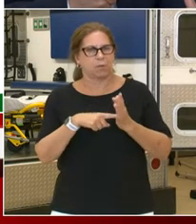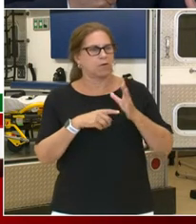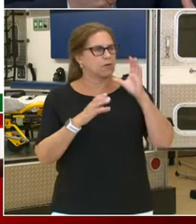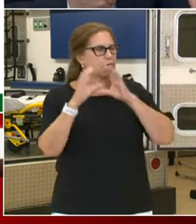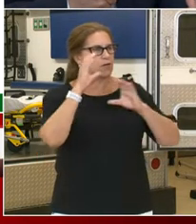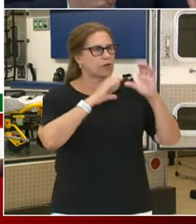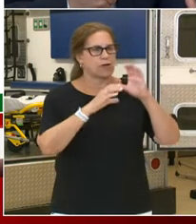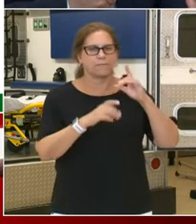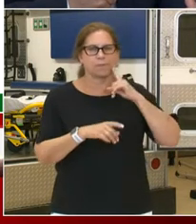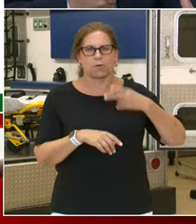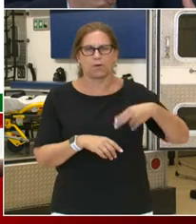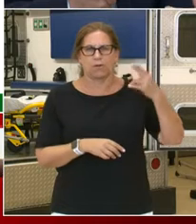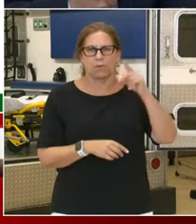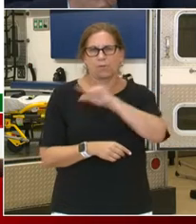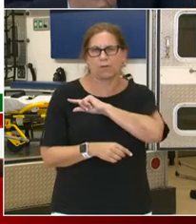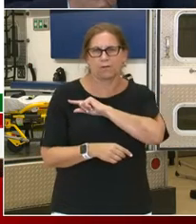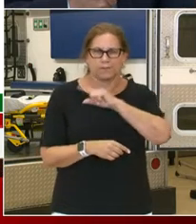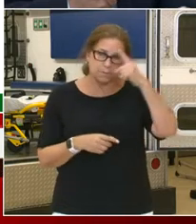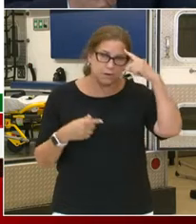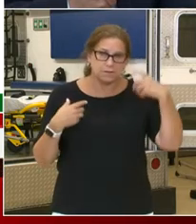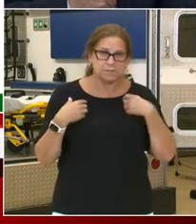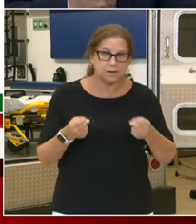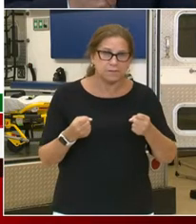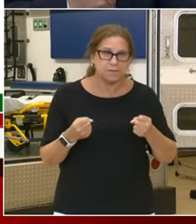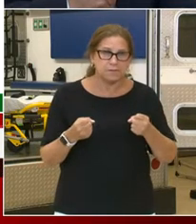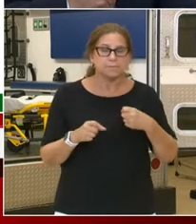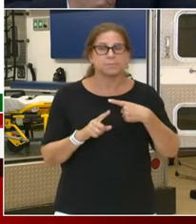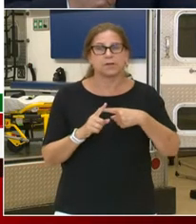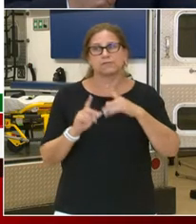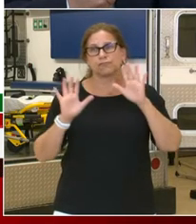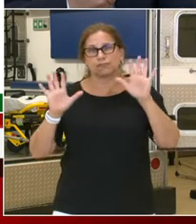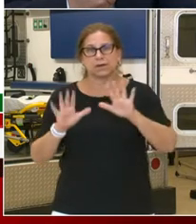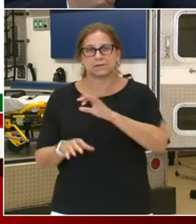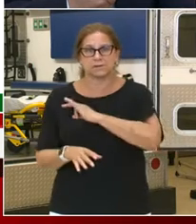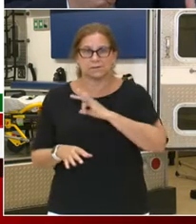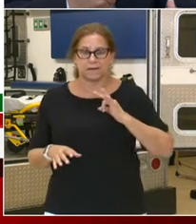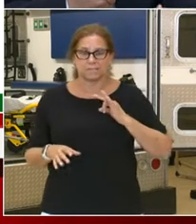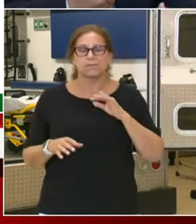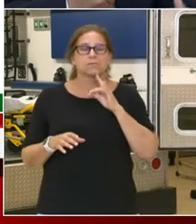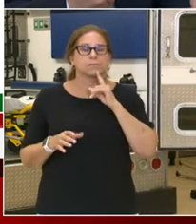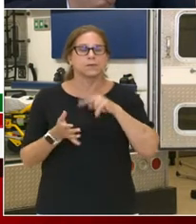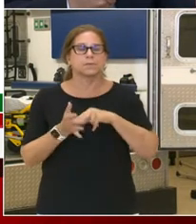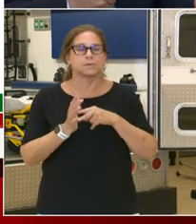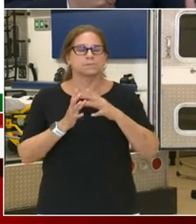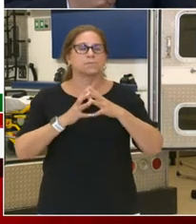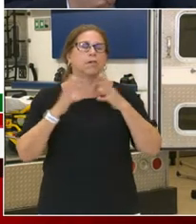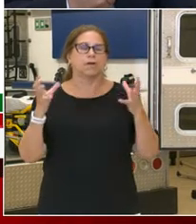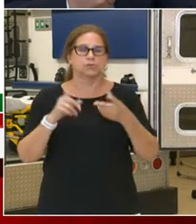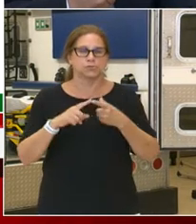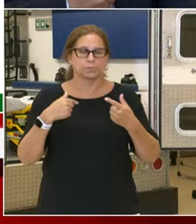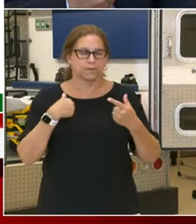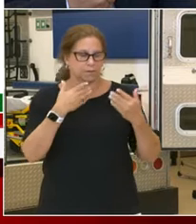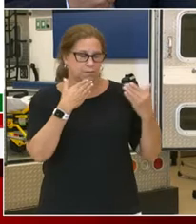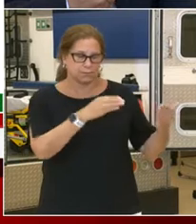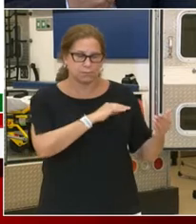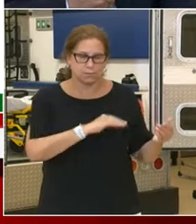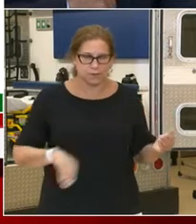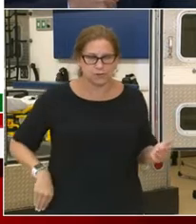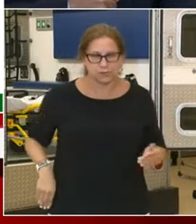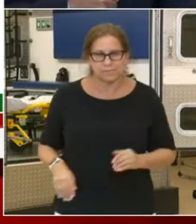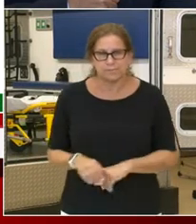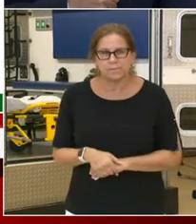the staffing and the capacity to deliver on a strong recovery and acceleration process for our students throughout the school